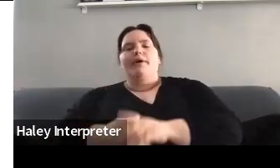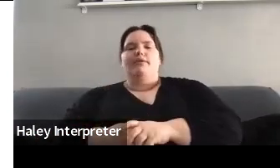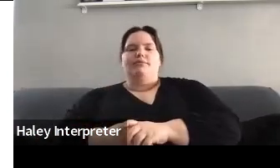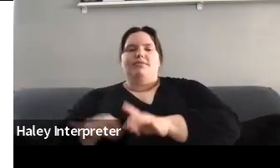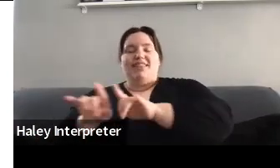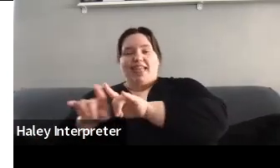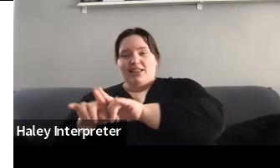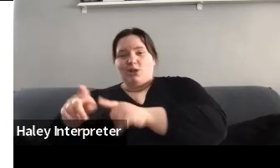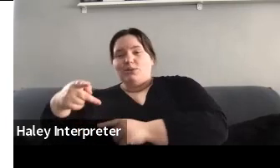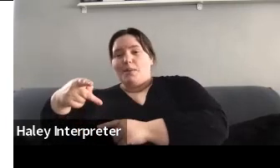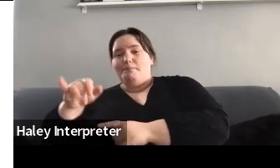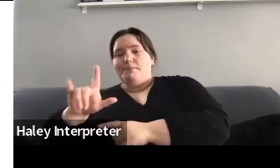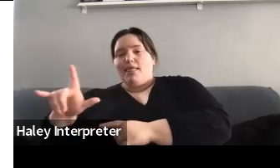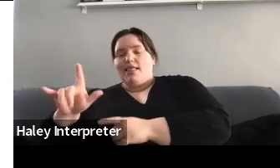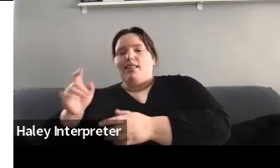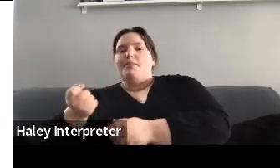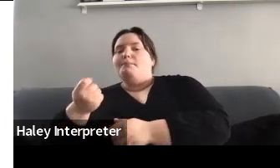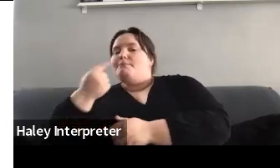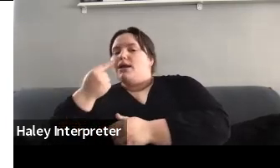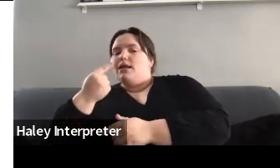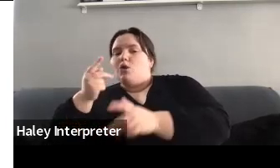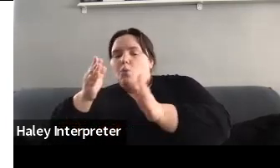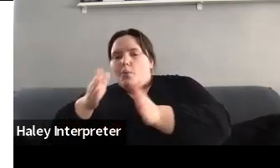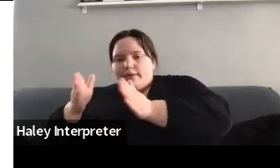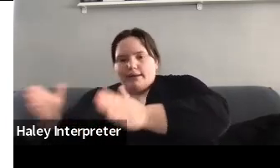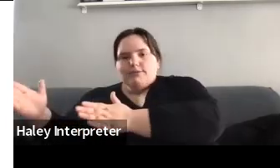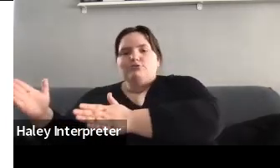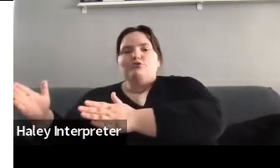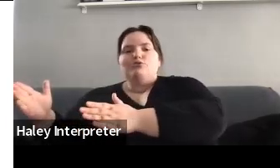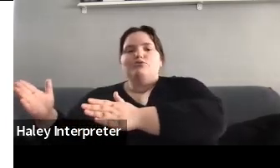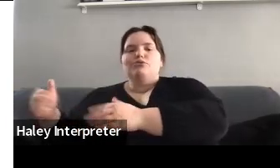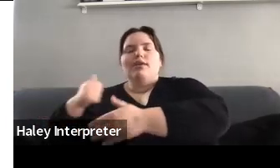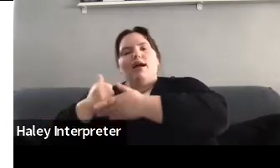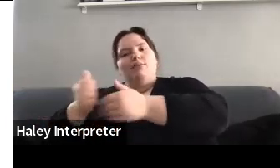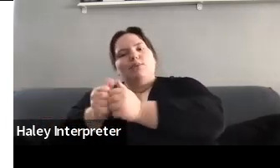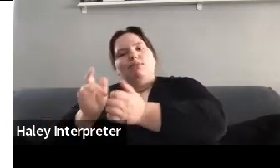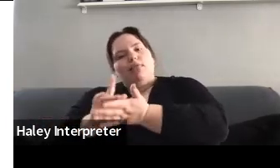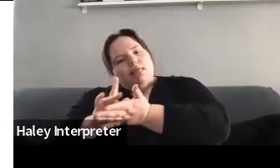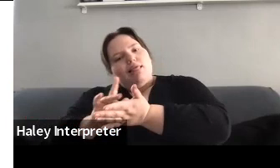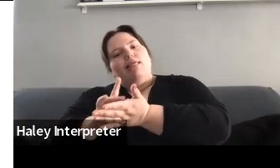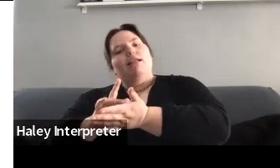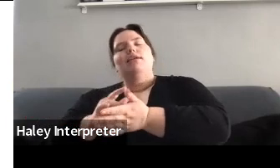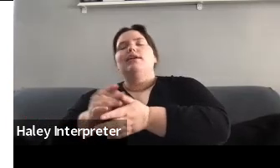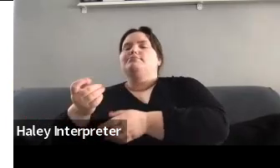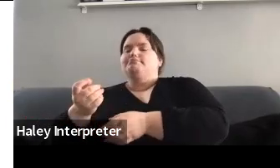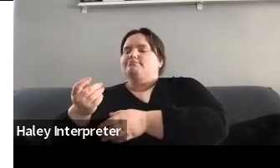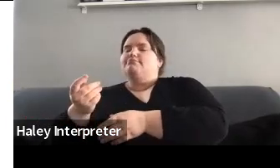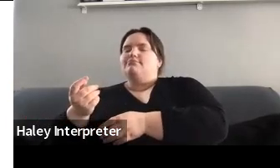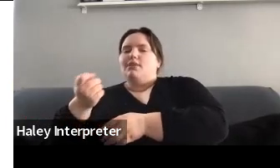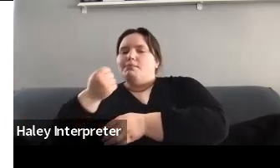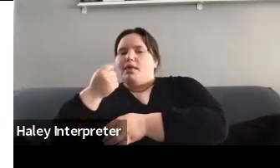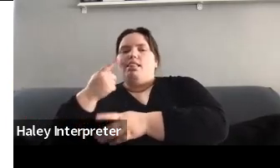also a pill organizer on the slide, and that helps with medication and pill reminders.